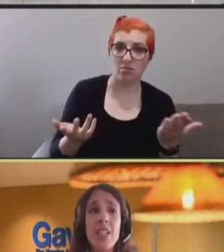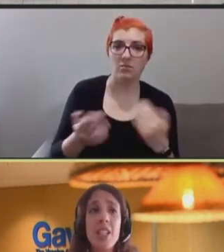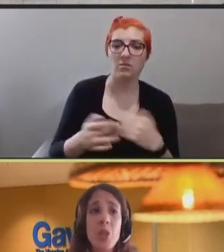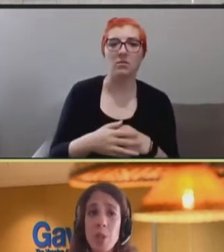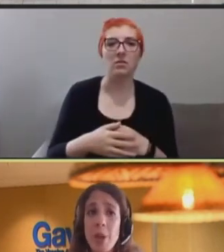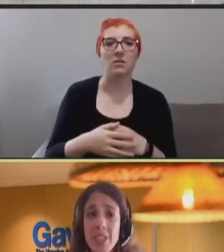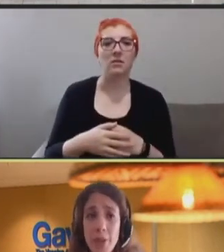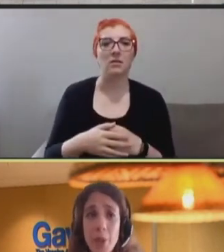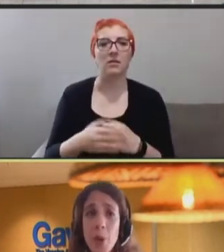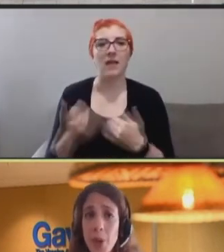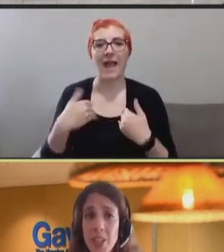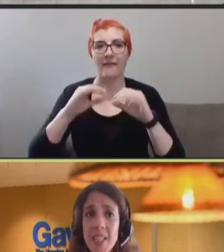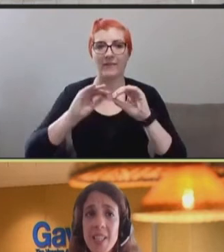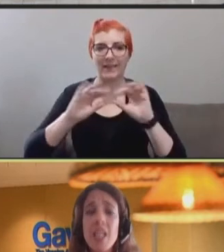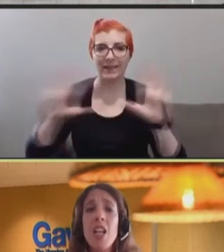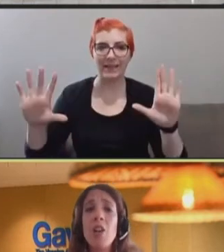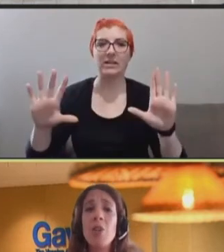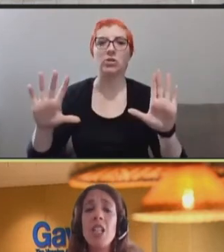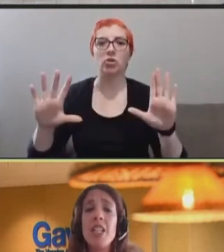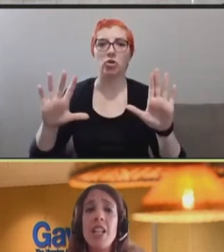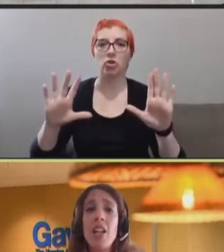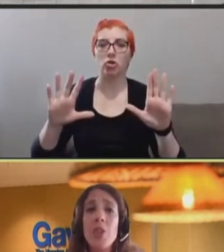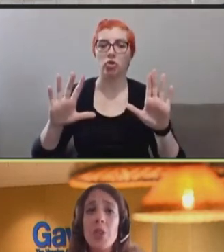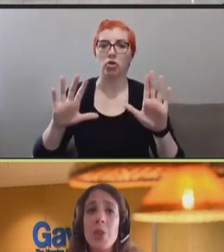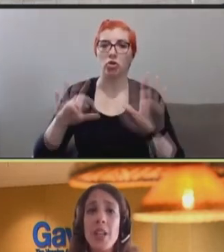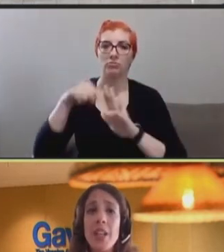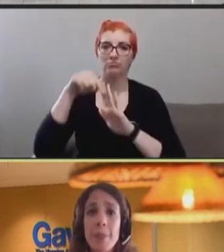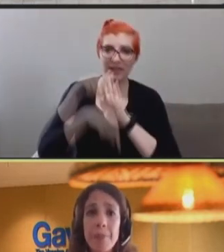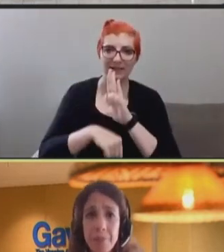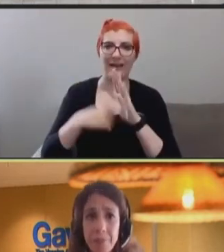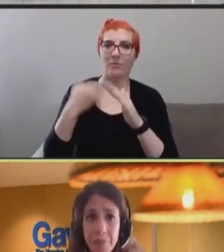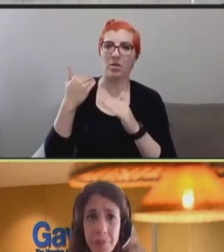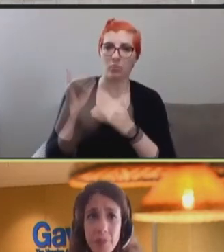clear, transparent, and thorough process really allowed to